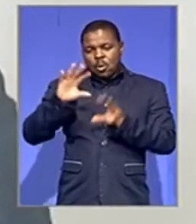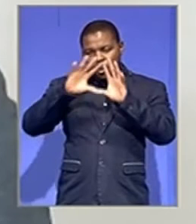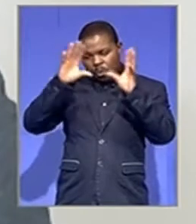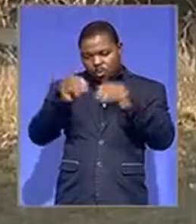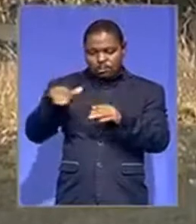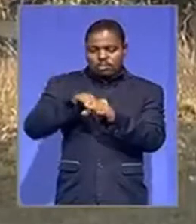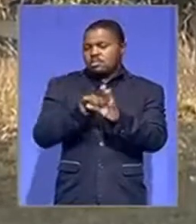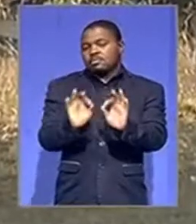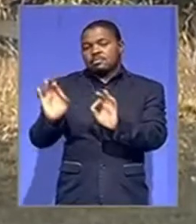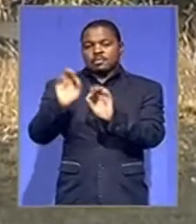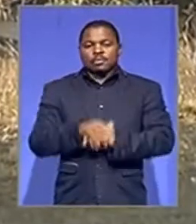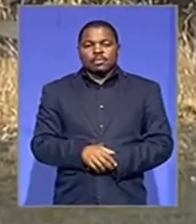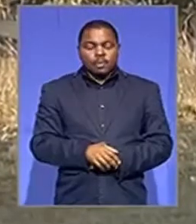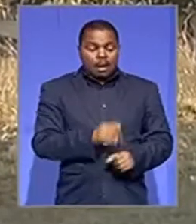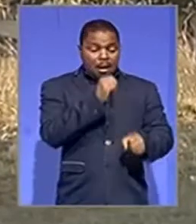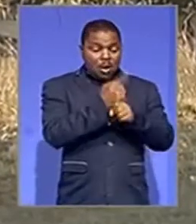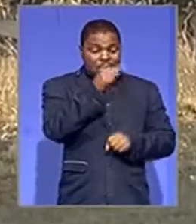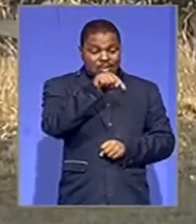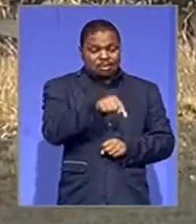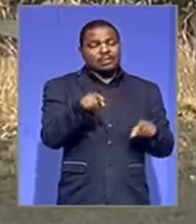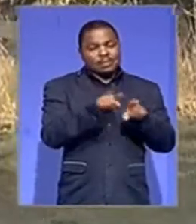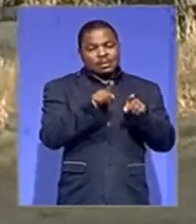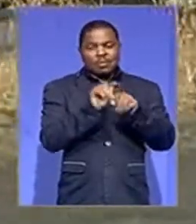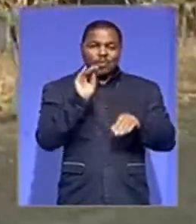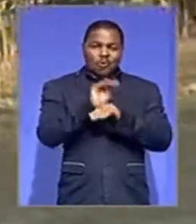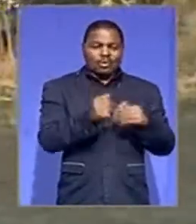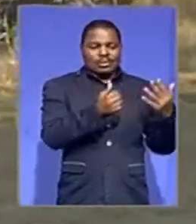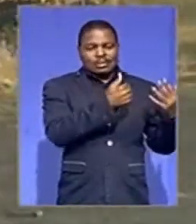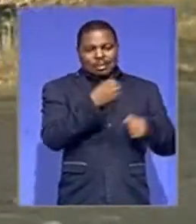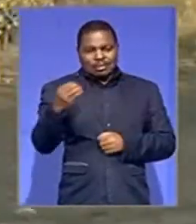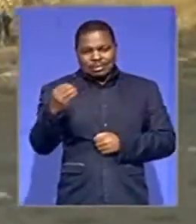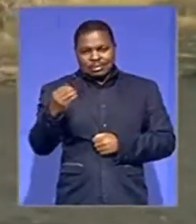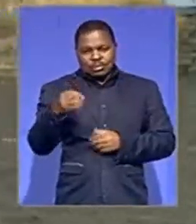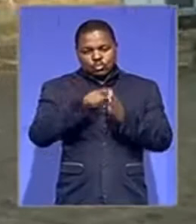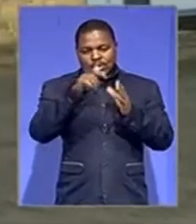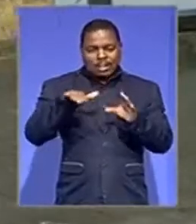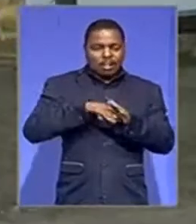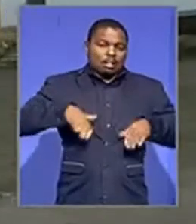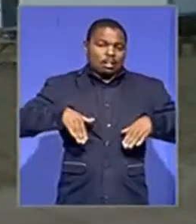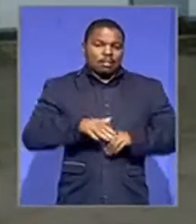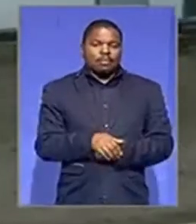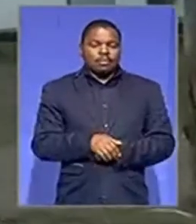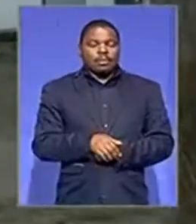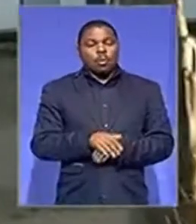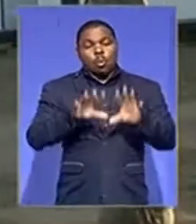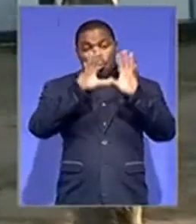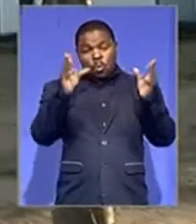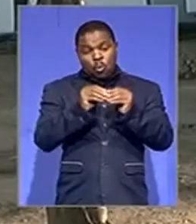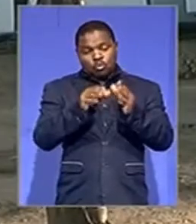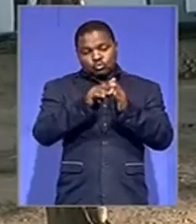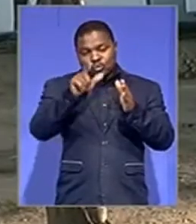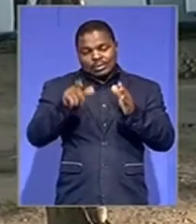placement. Gauteng le yona e begile barutwana ba go feta 600 ba sa le tlalelong. Barutwana ka moka bao ba